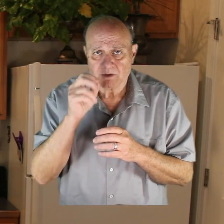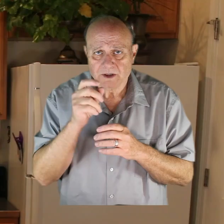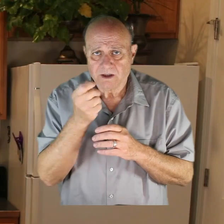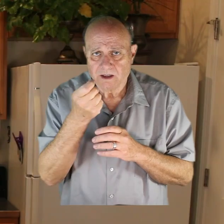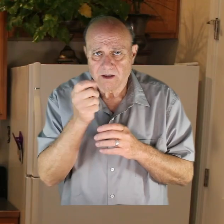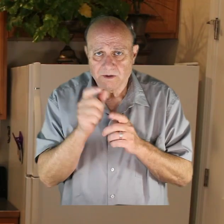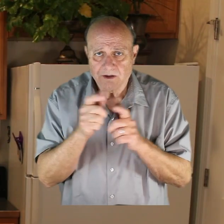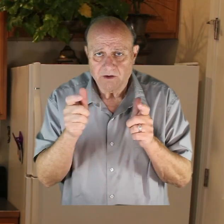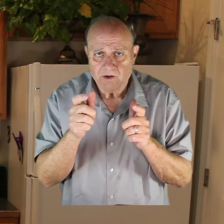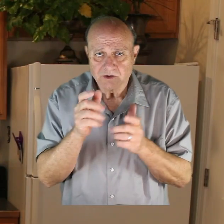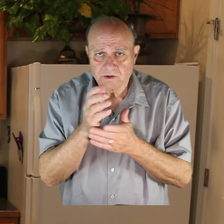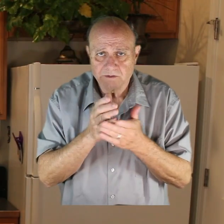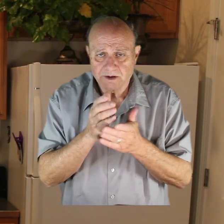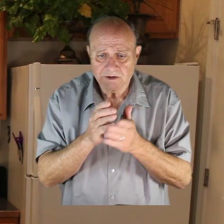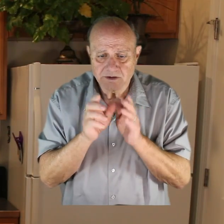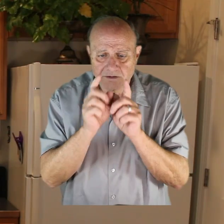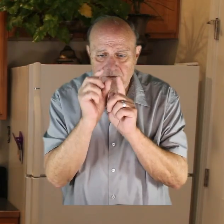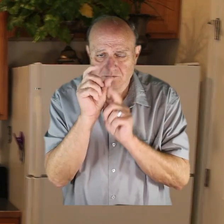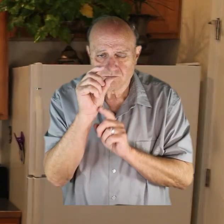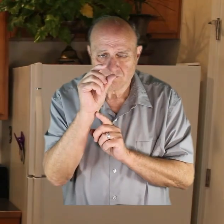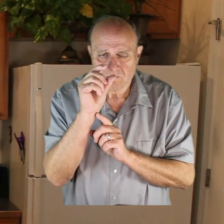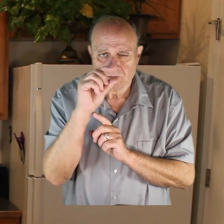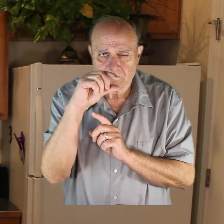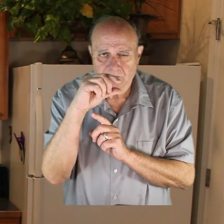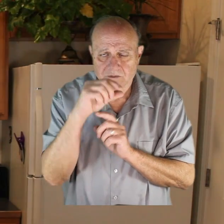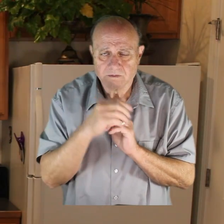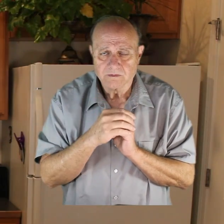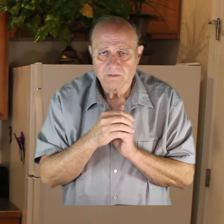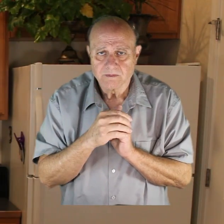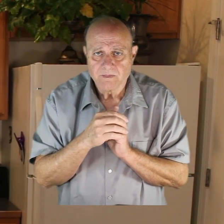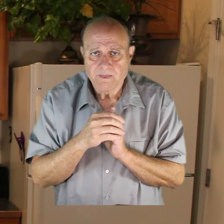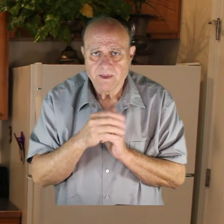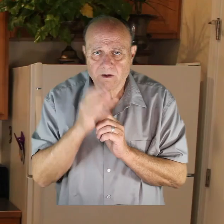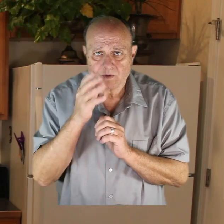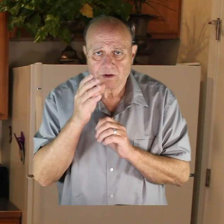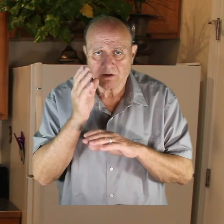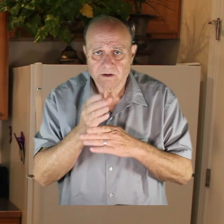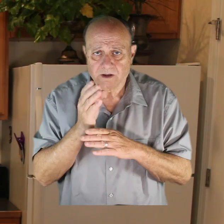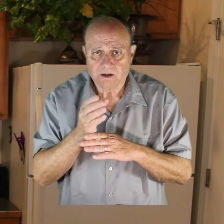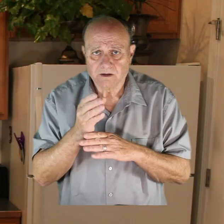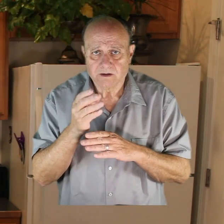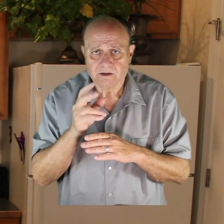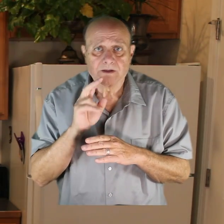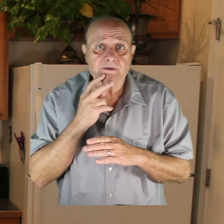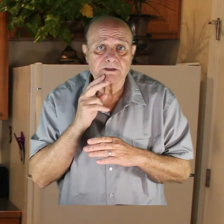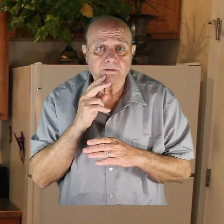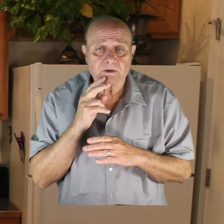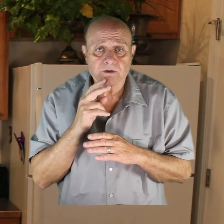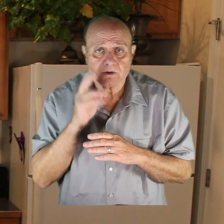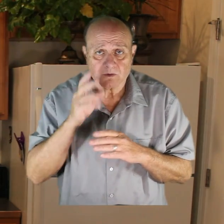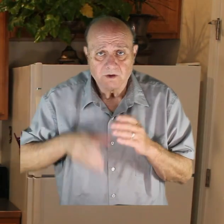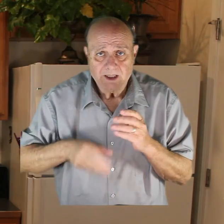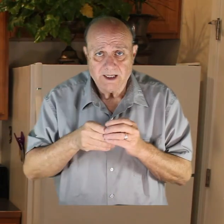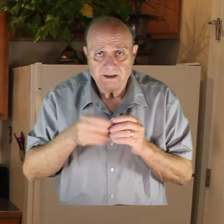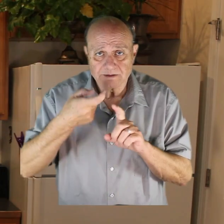And I'll put that on the stove and be right back. Now that that's sauteing, I'm going to go ahead and cut the vegetable.